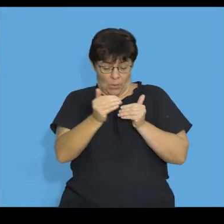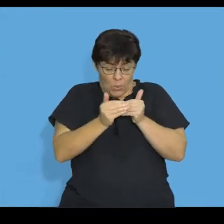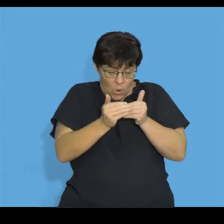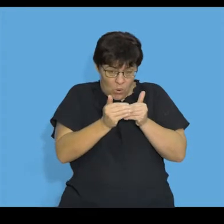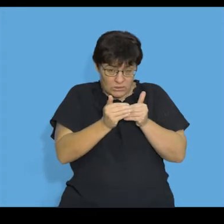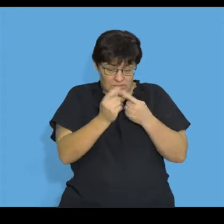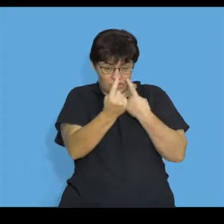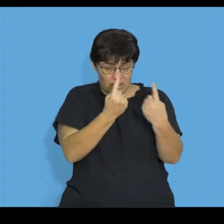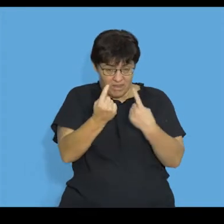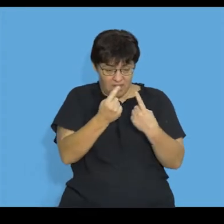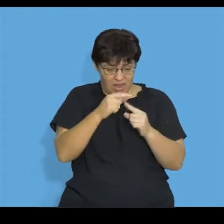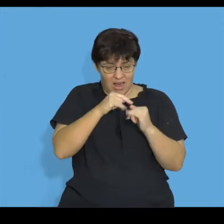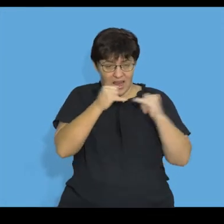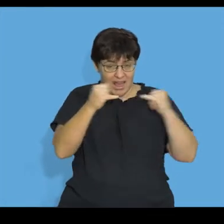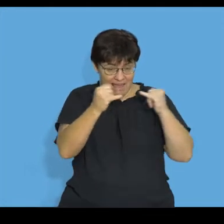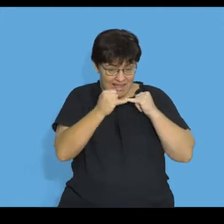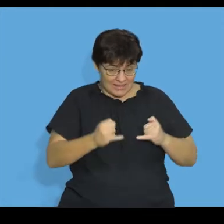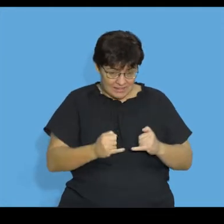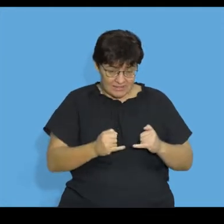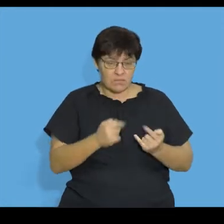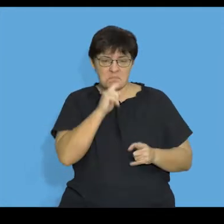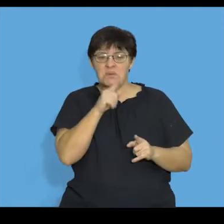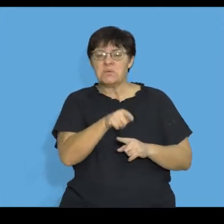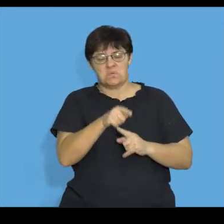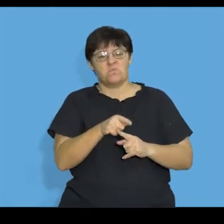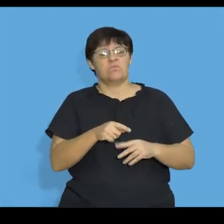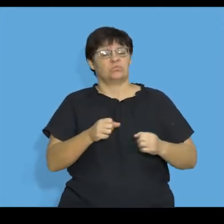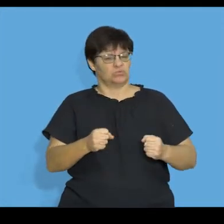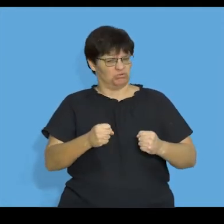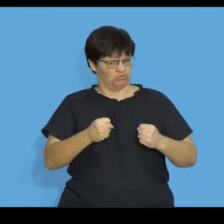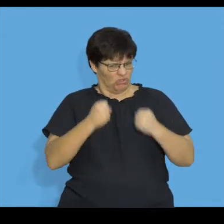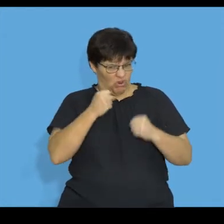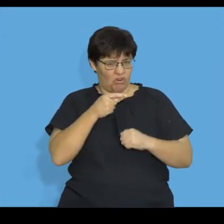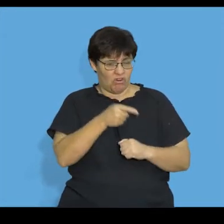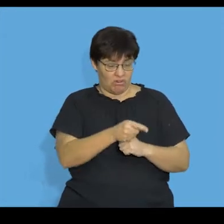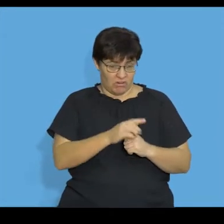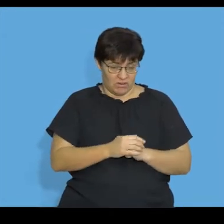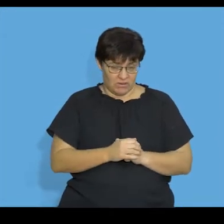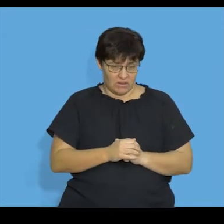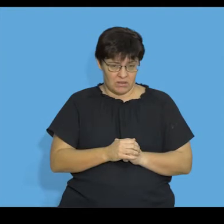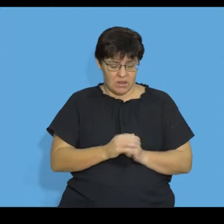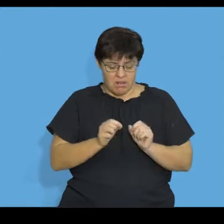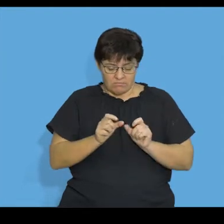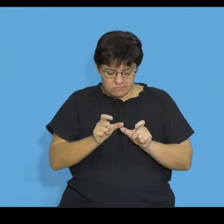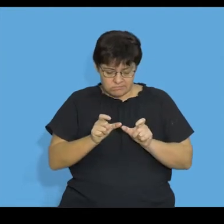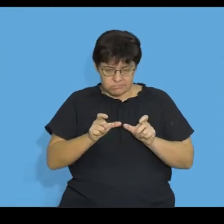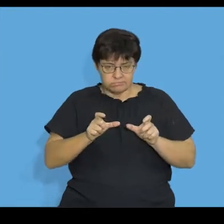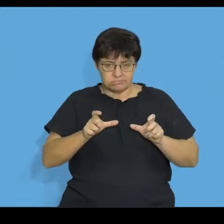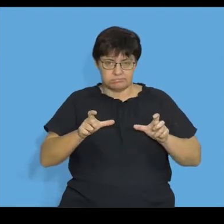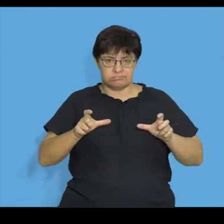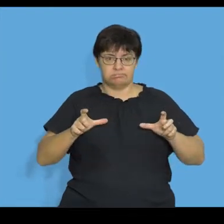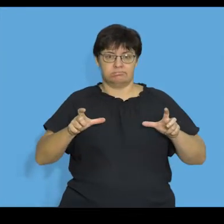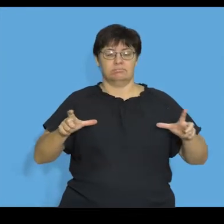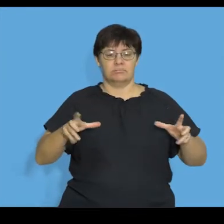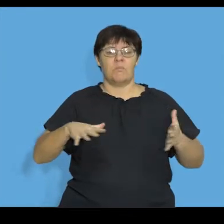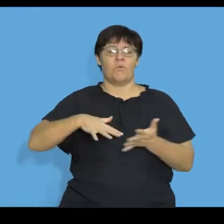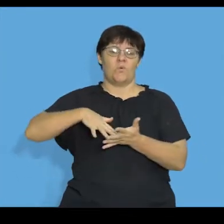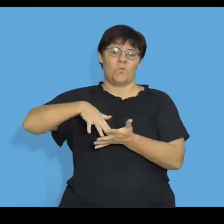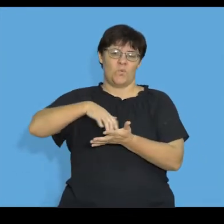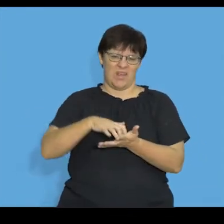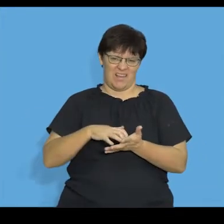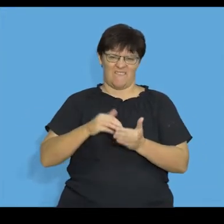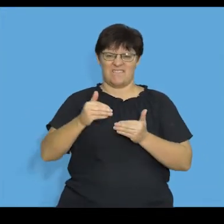here, we've got the field lines nice and close together, and we'd say that's where the field lines are strong. Over